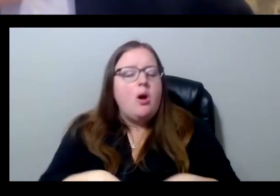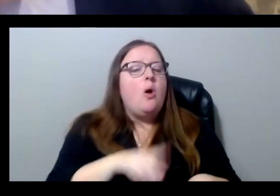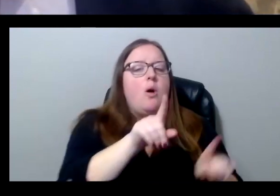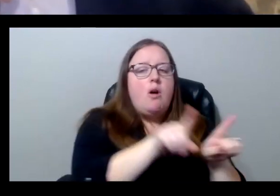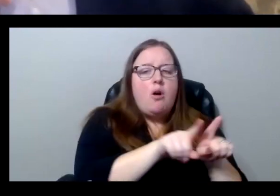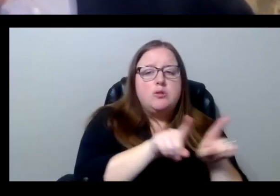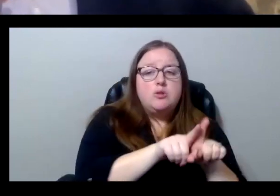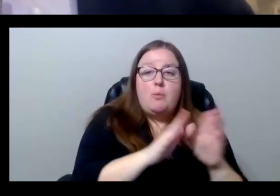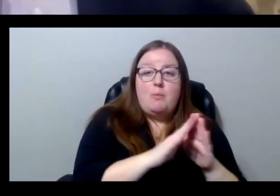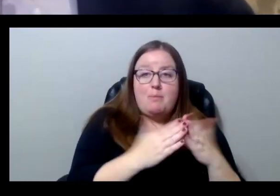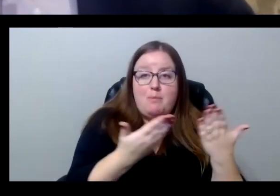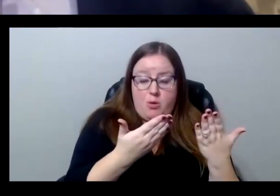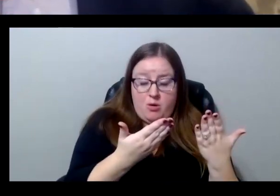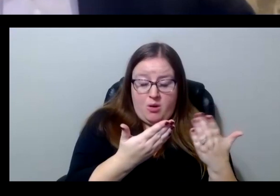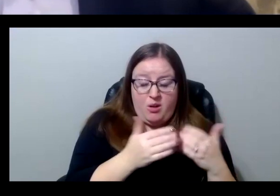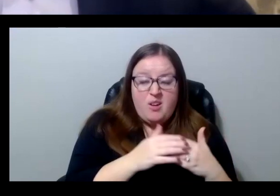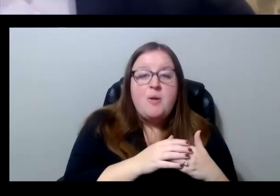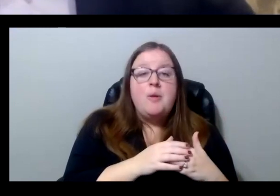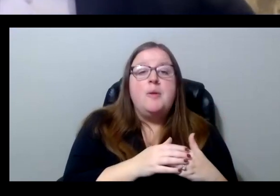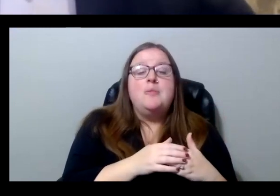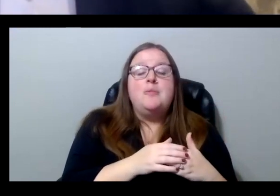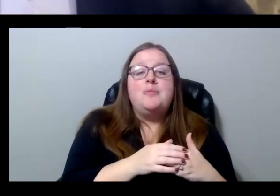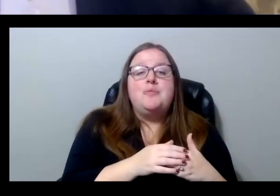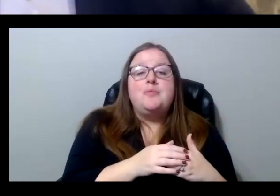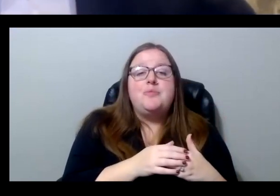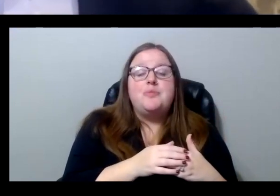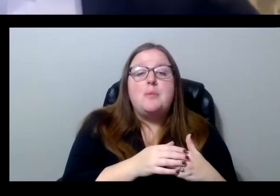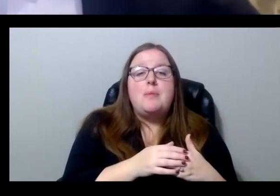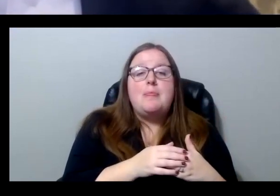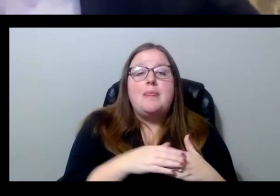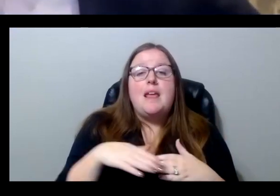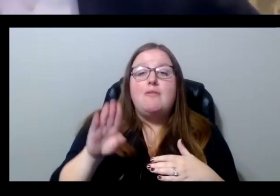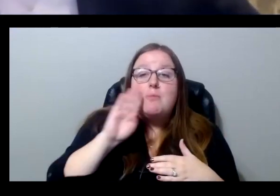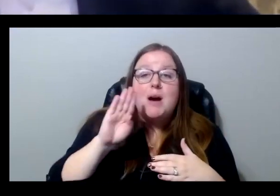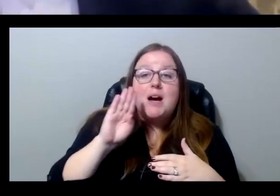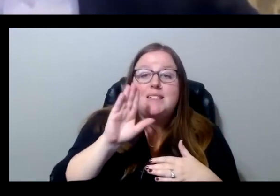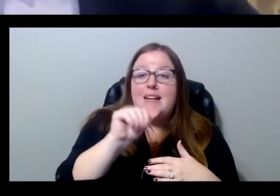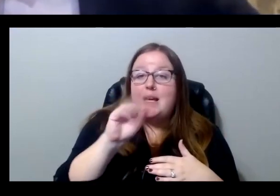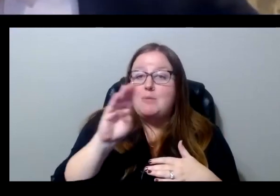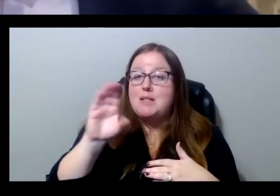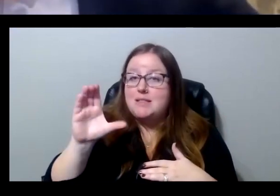much about yet. We don't know about the reception as much yet.